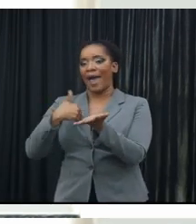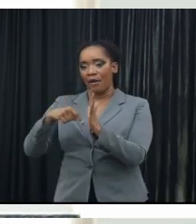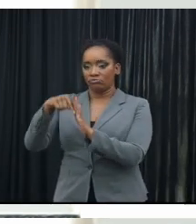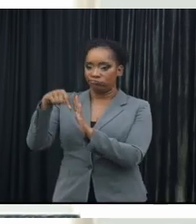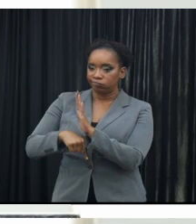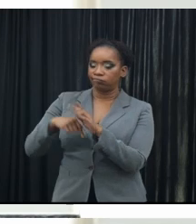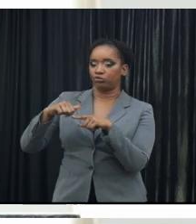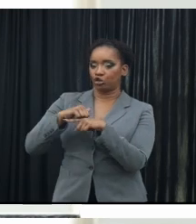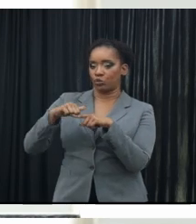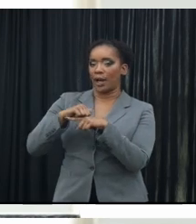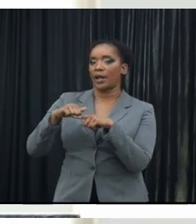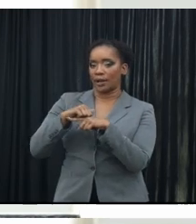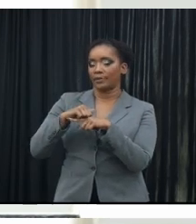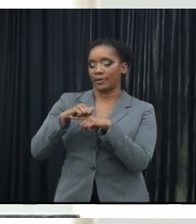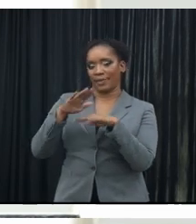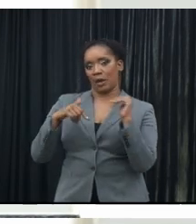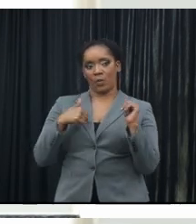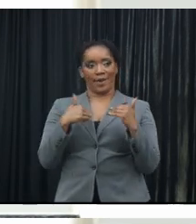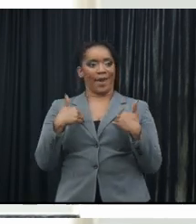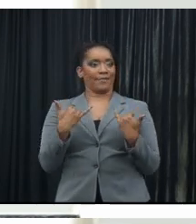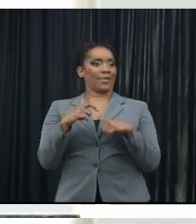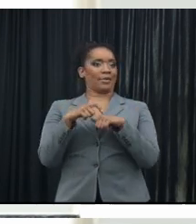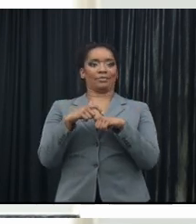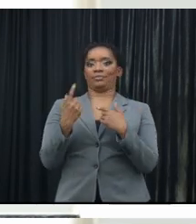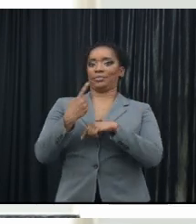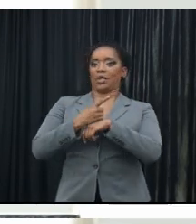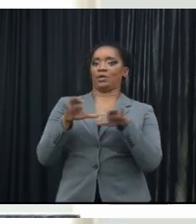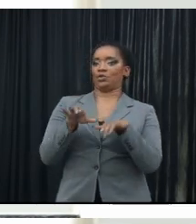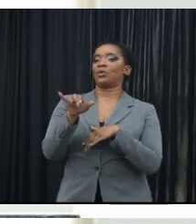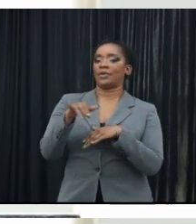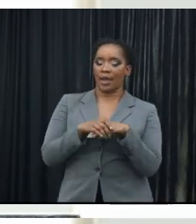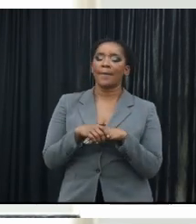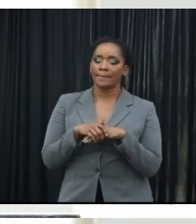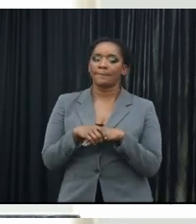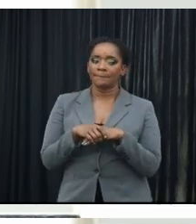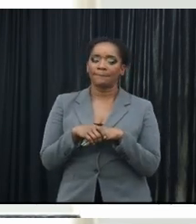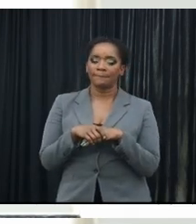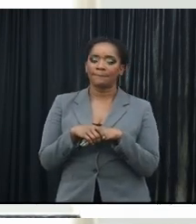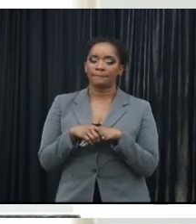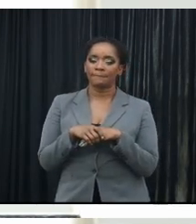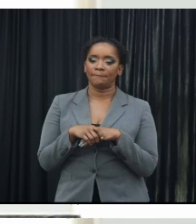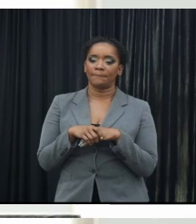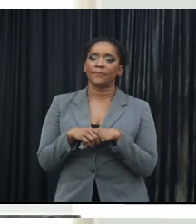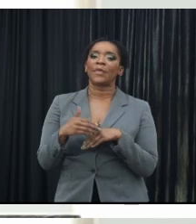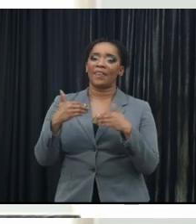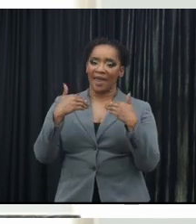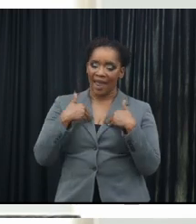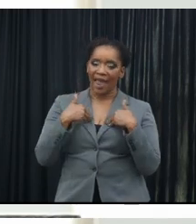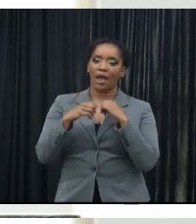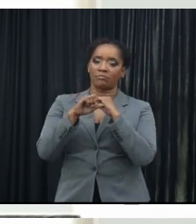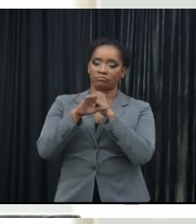have the time to do a day on this subject, as well as other disability-related needs. Have published policies on